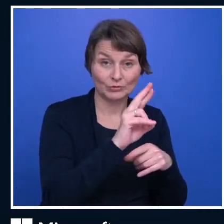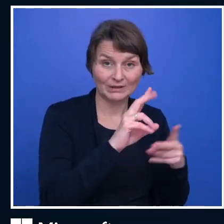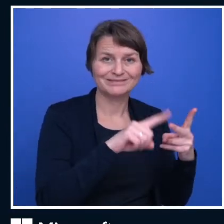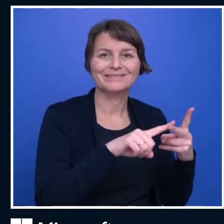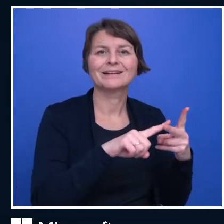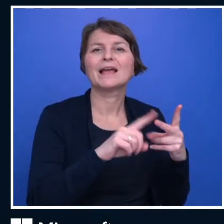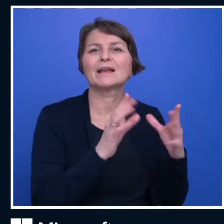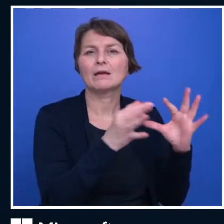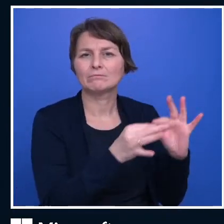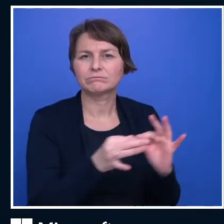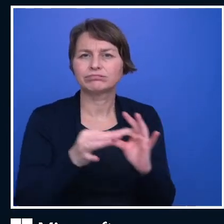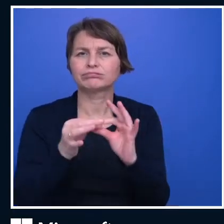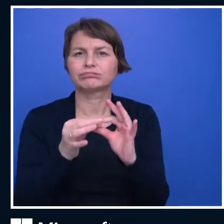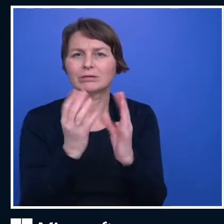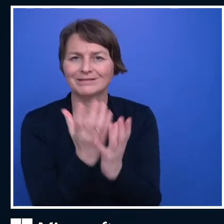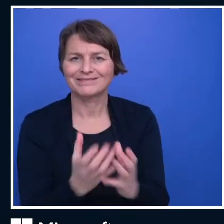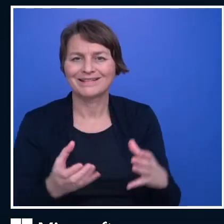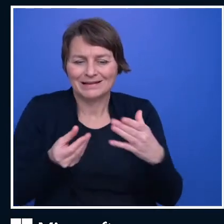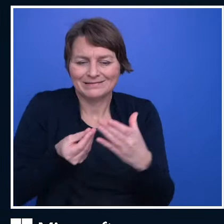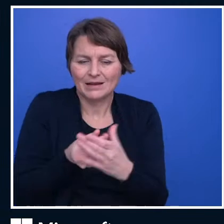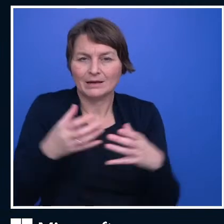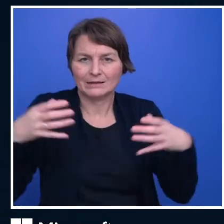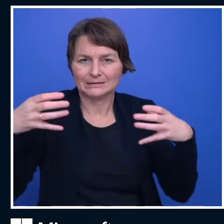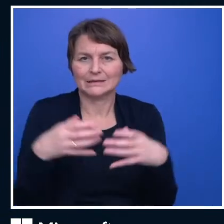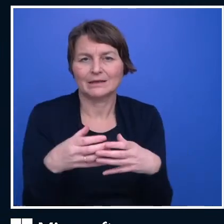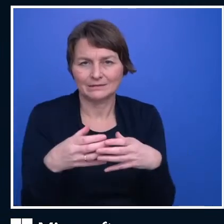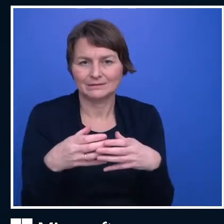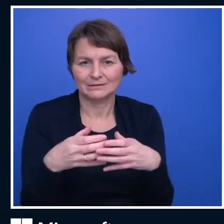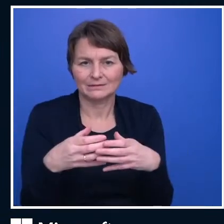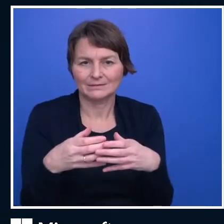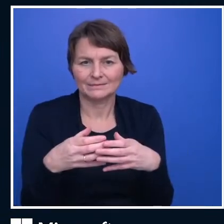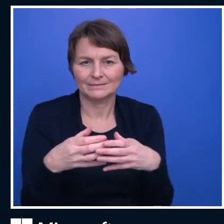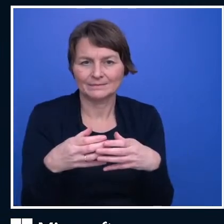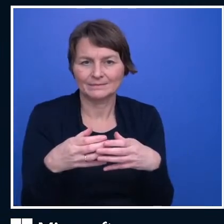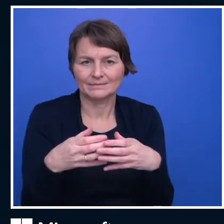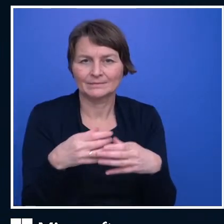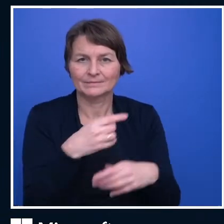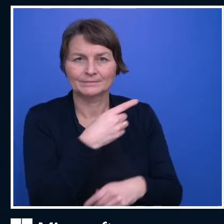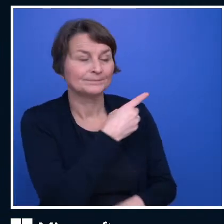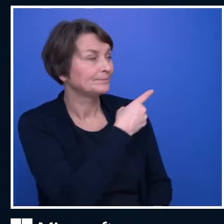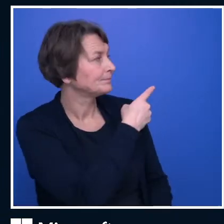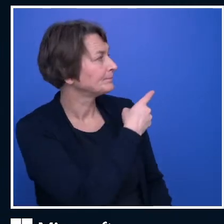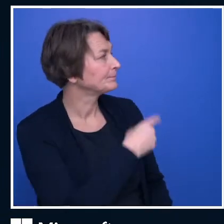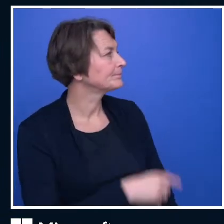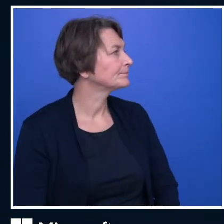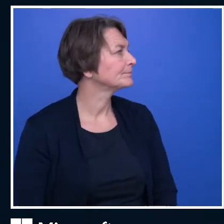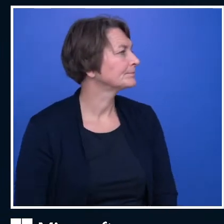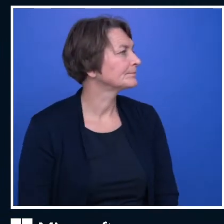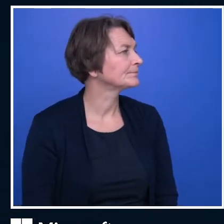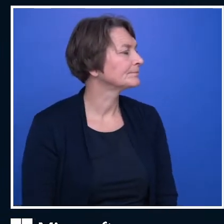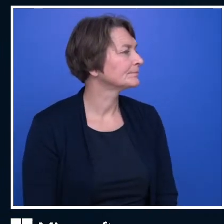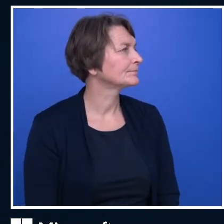local root directory, which I'll quickly show to you. Yeah, so this is our root directory where we have 5